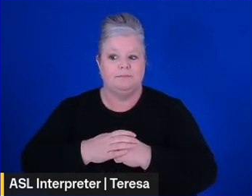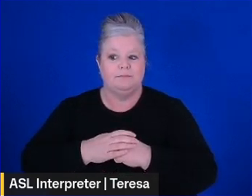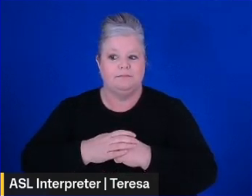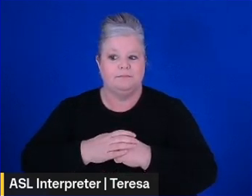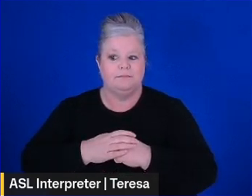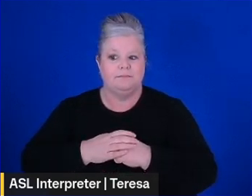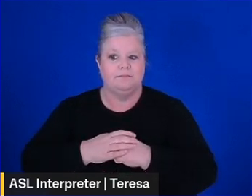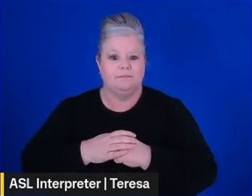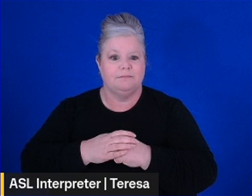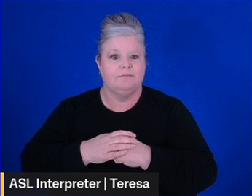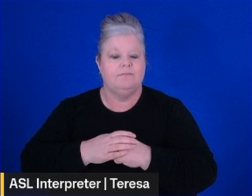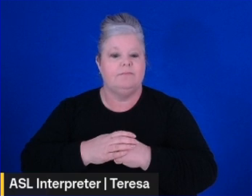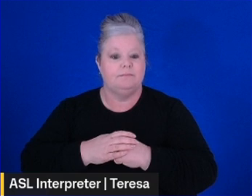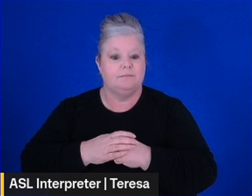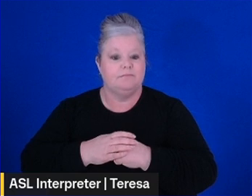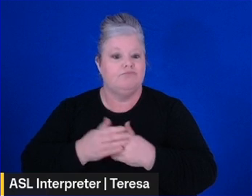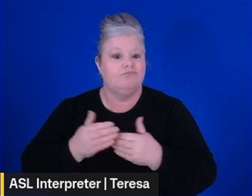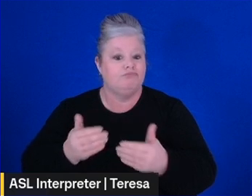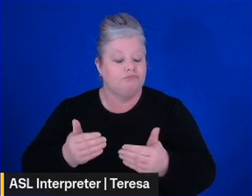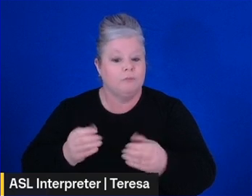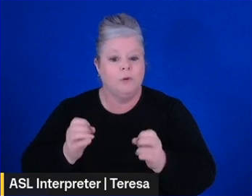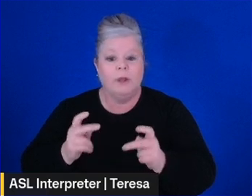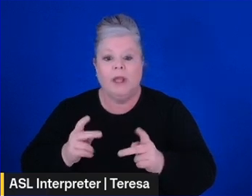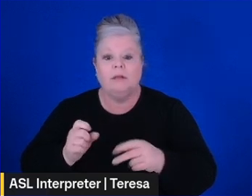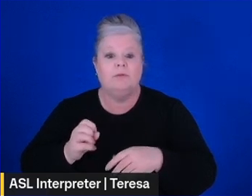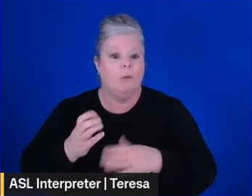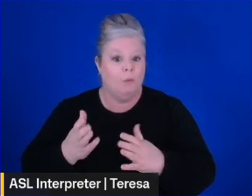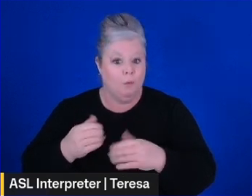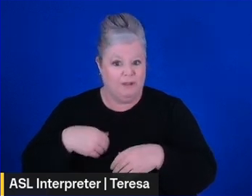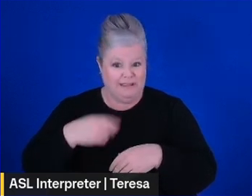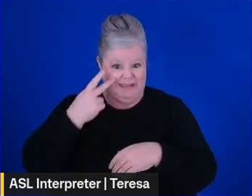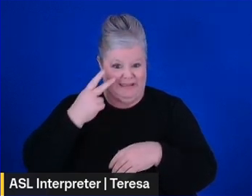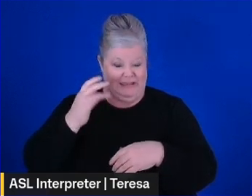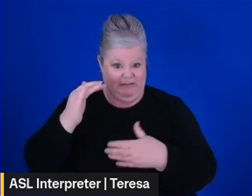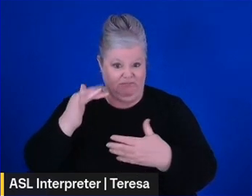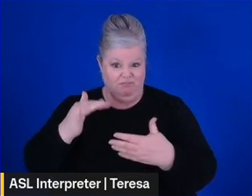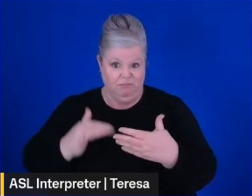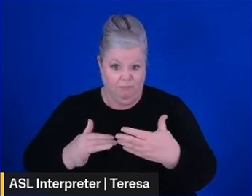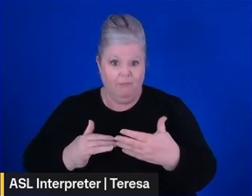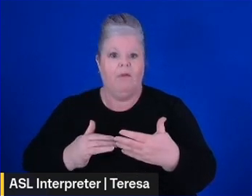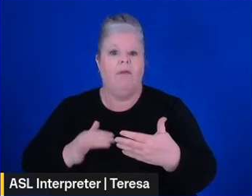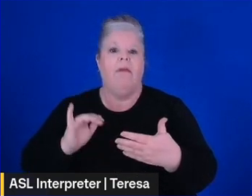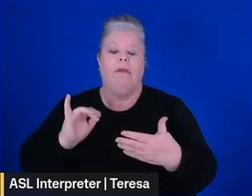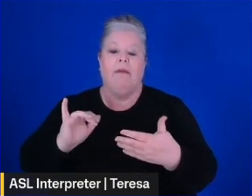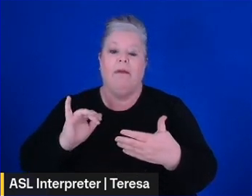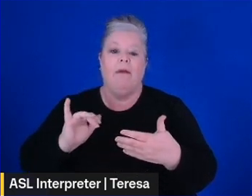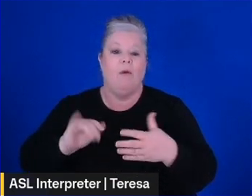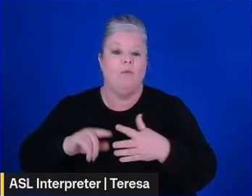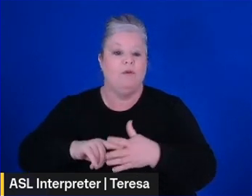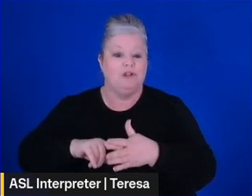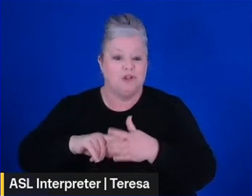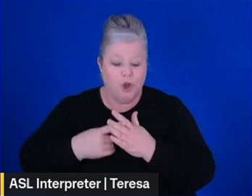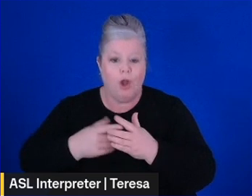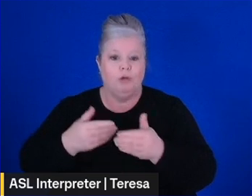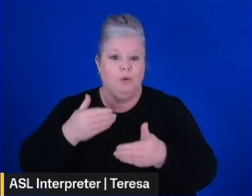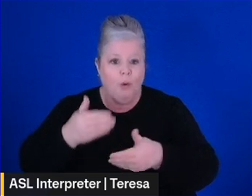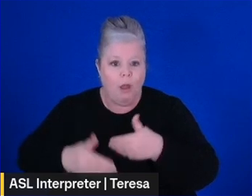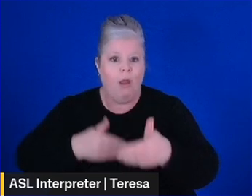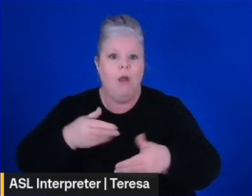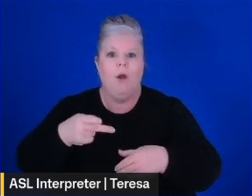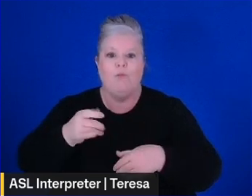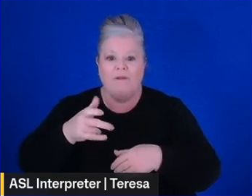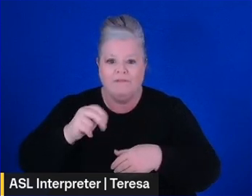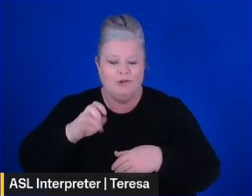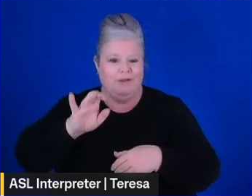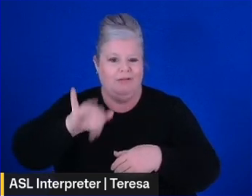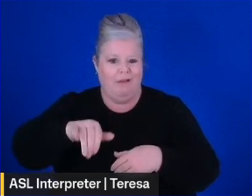Okay, now it's good. So as you can see, now we start to provision an application